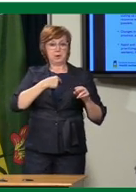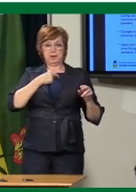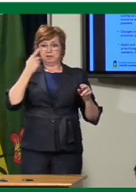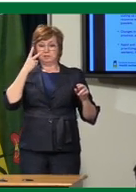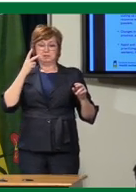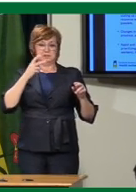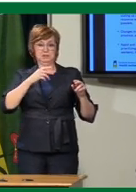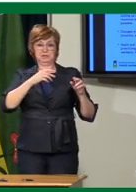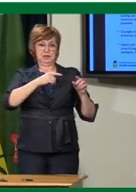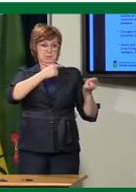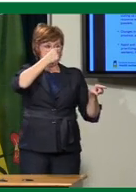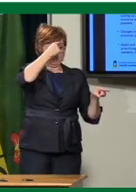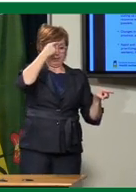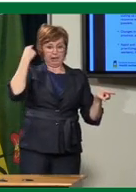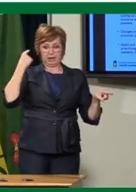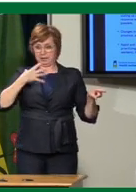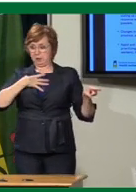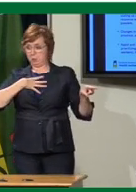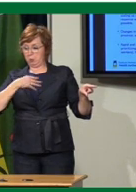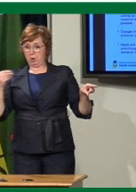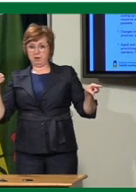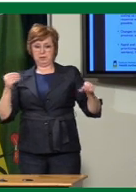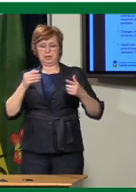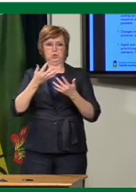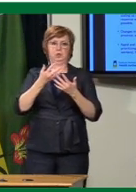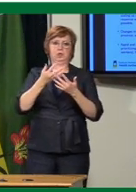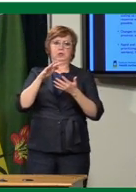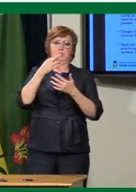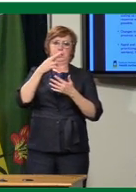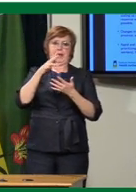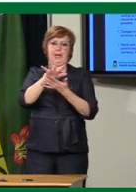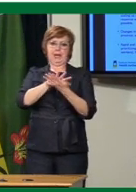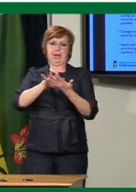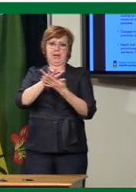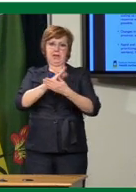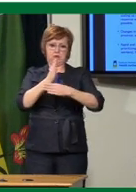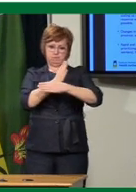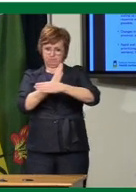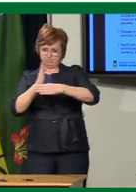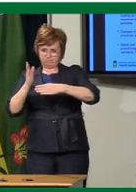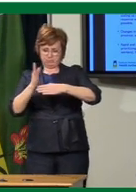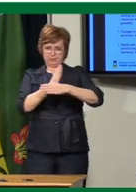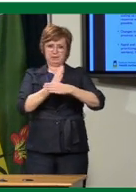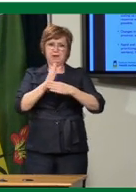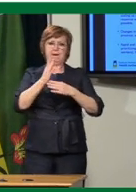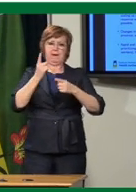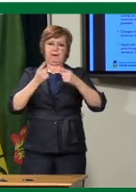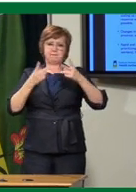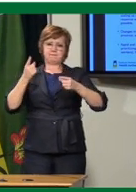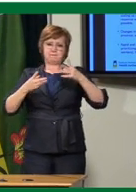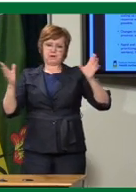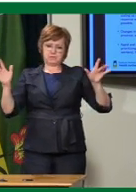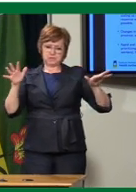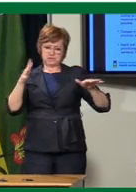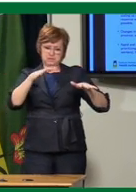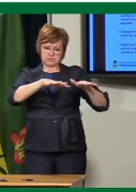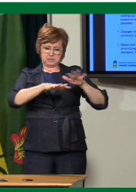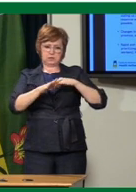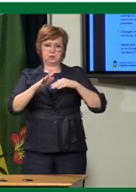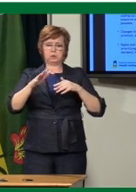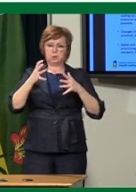over the long term, where we can scale up and scale down services as required in order to ensure that we can provide a robust response to